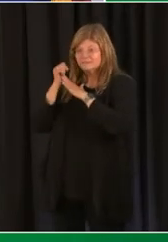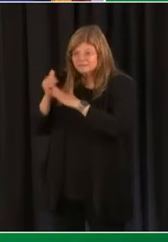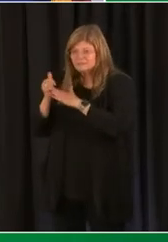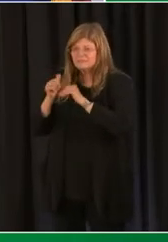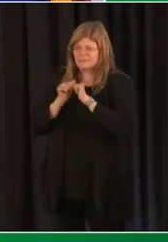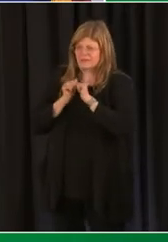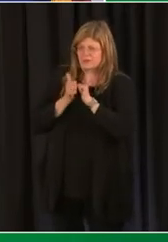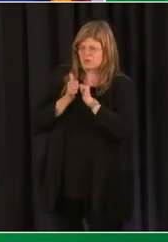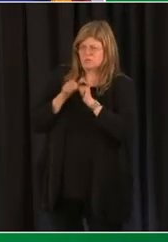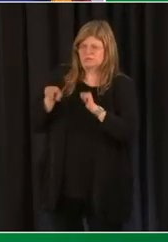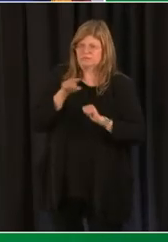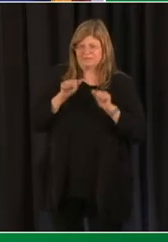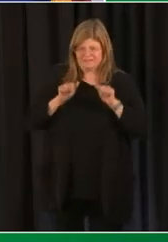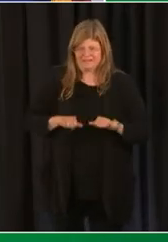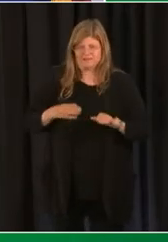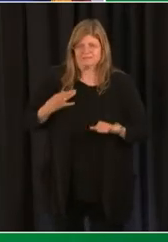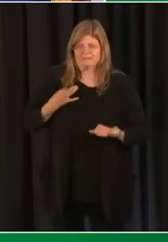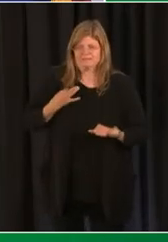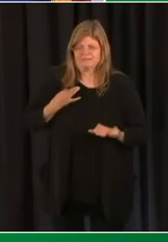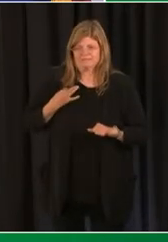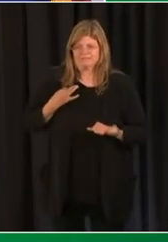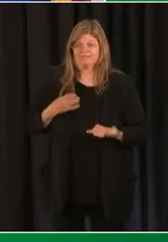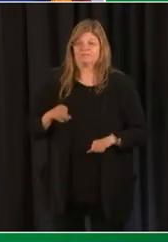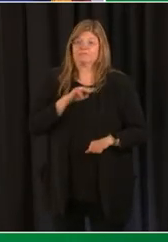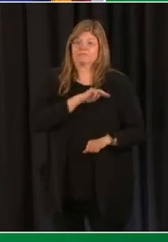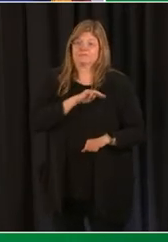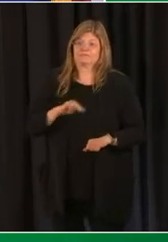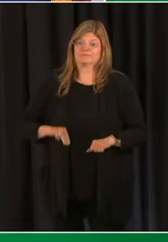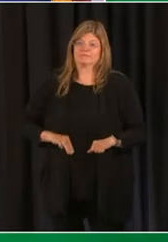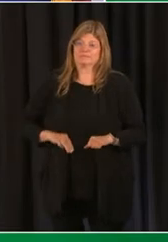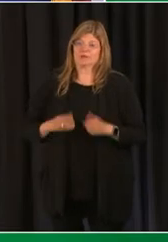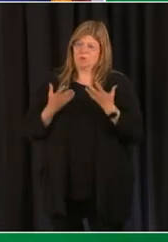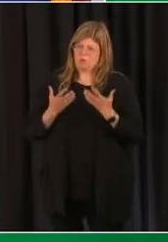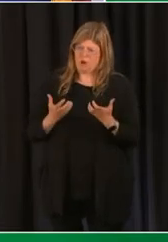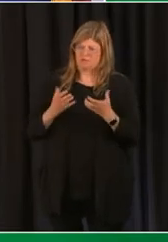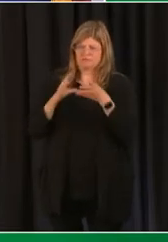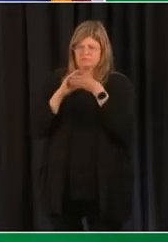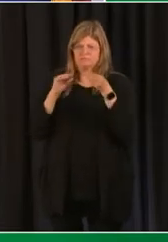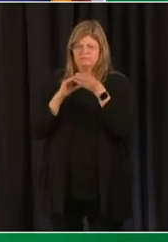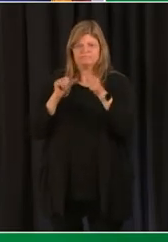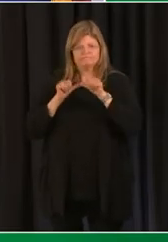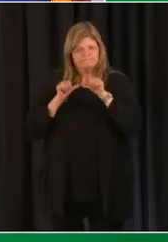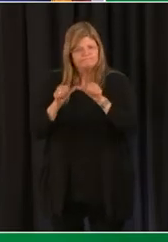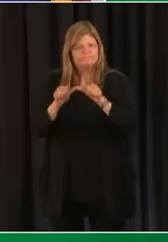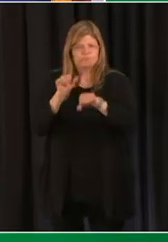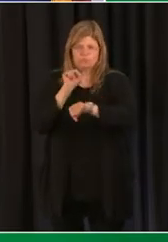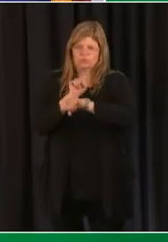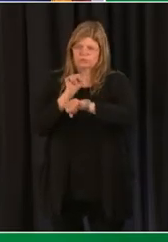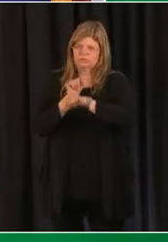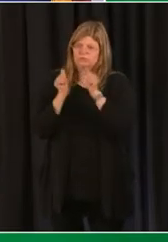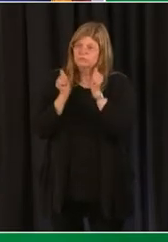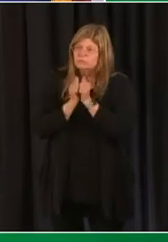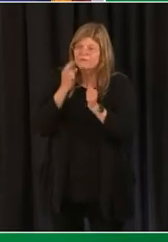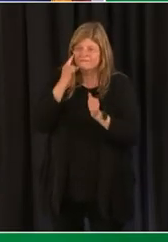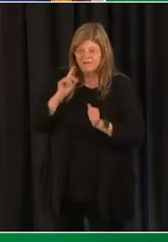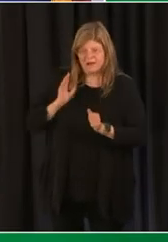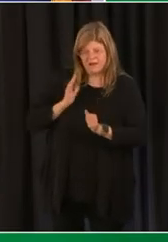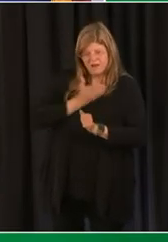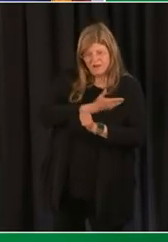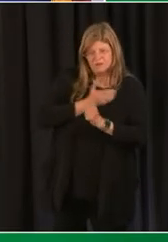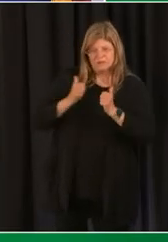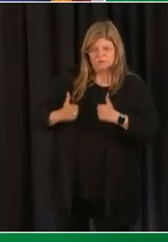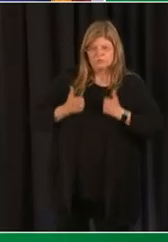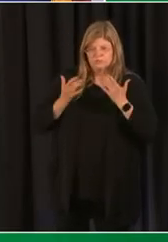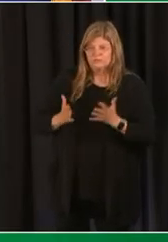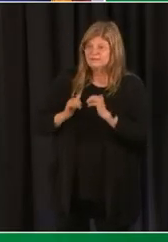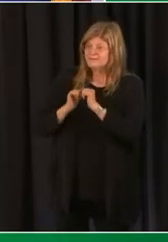Bowser likes to say that we keep working for our residents, and we do it with our partners on the